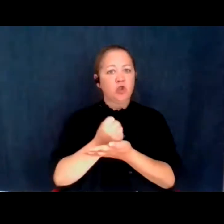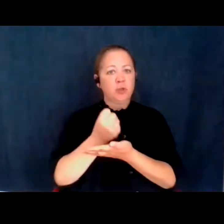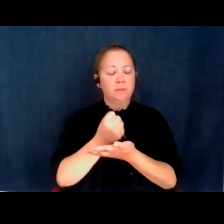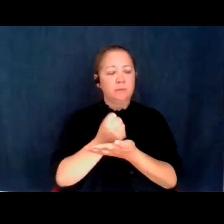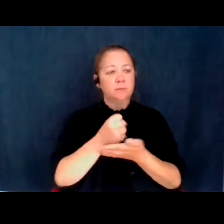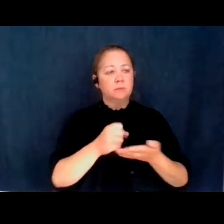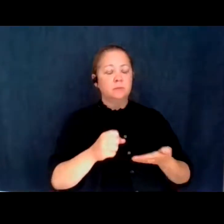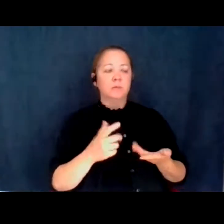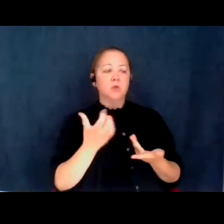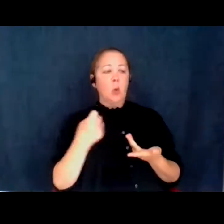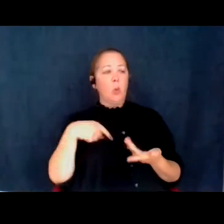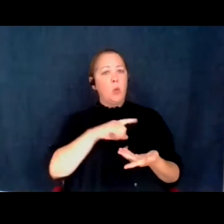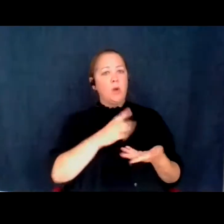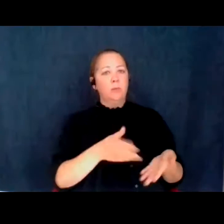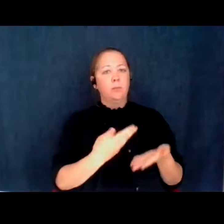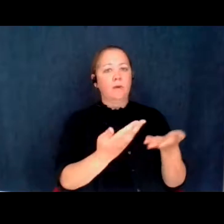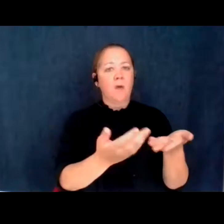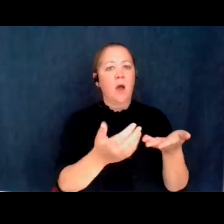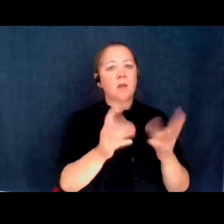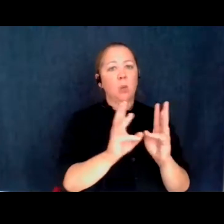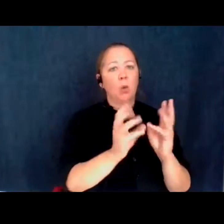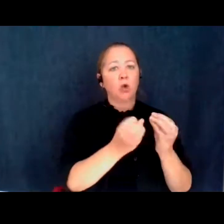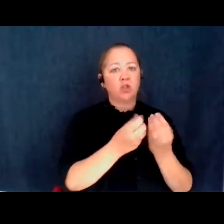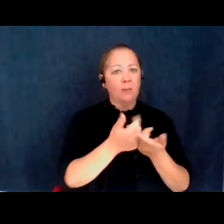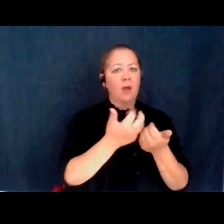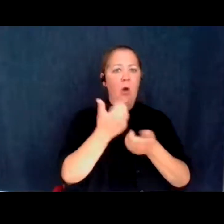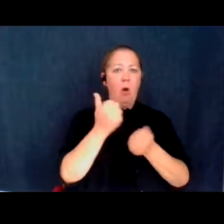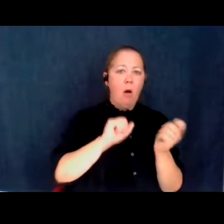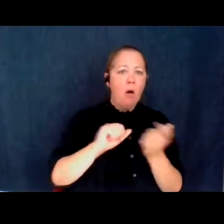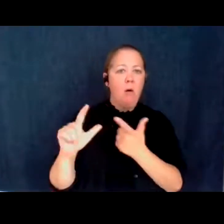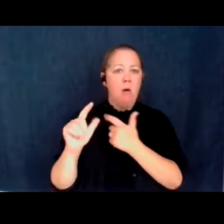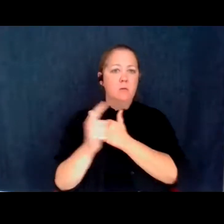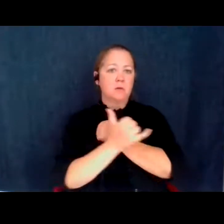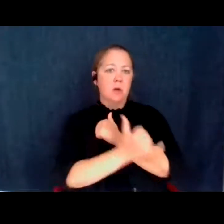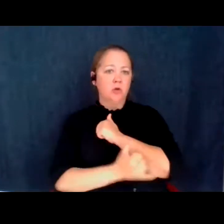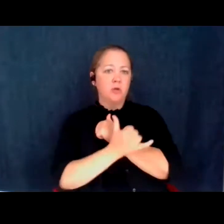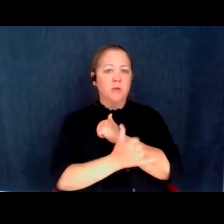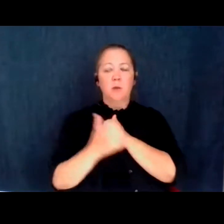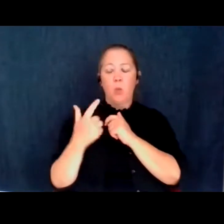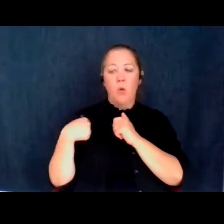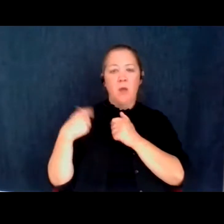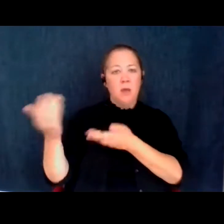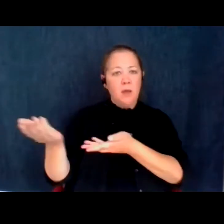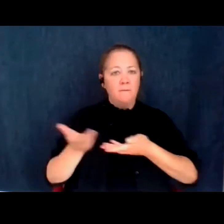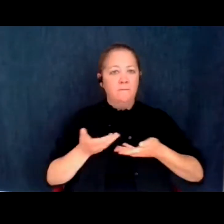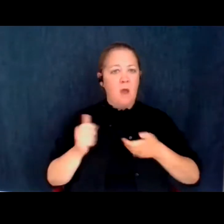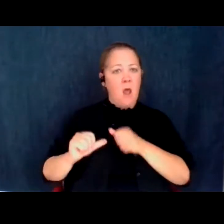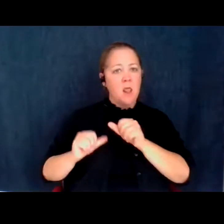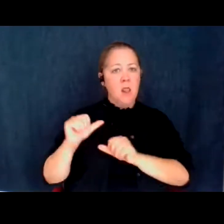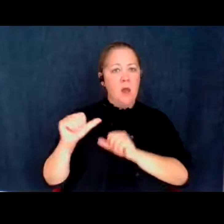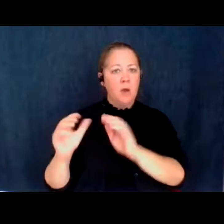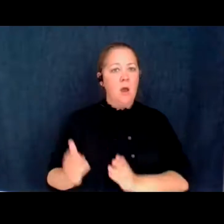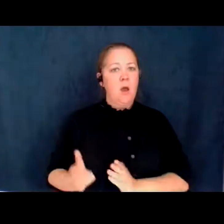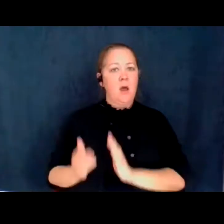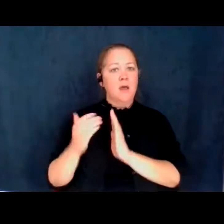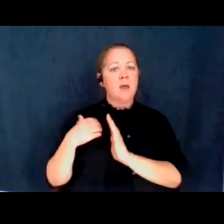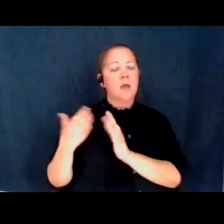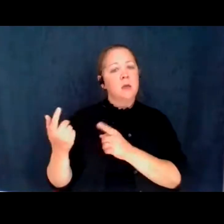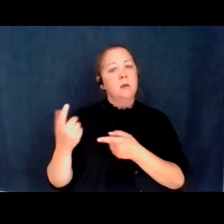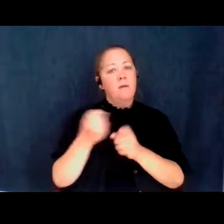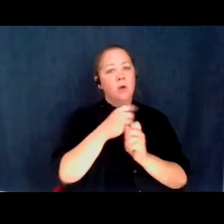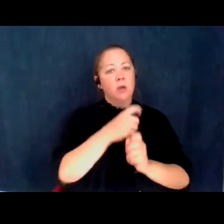workshop in every country where we have alumni every year, and we include alumni